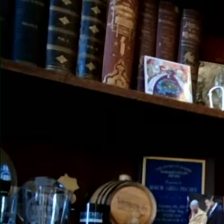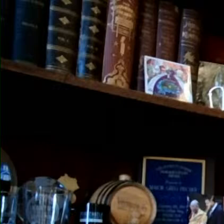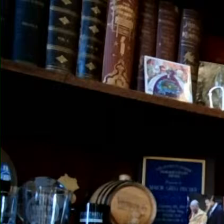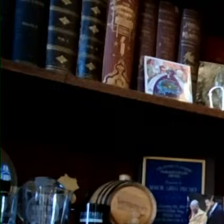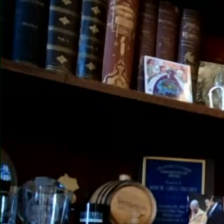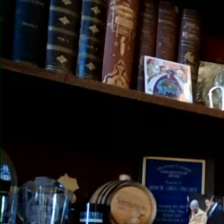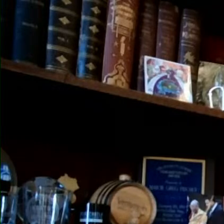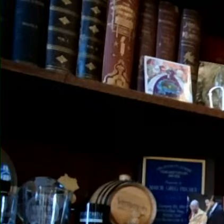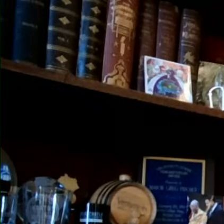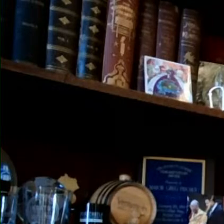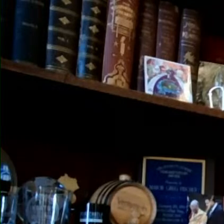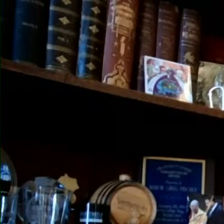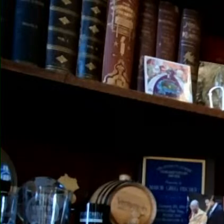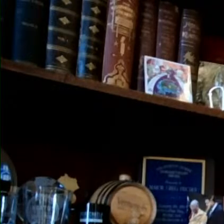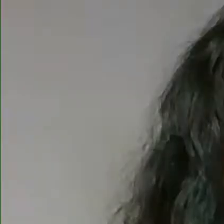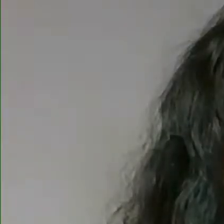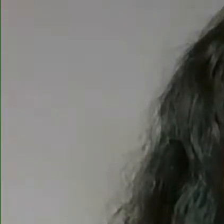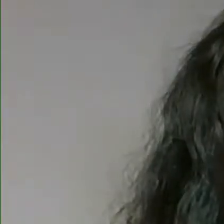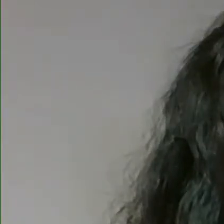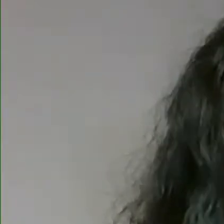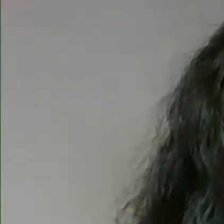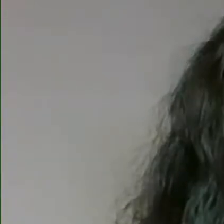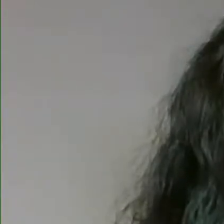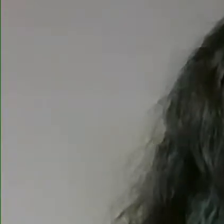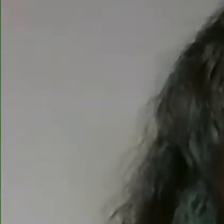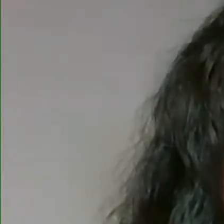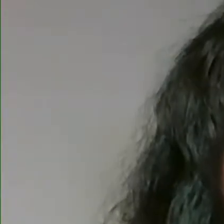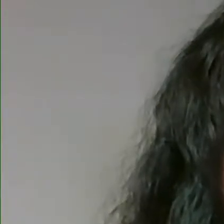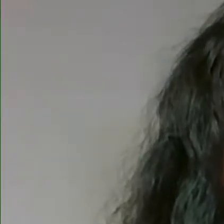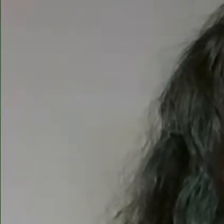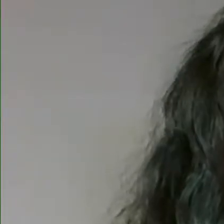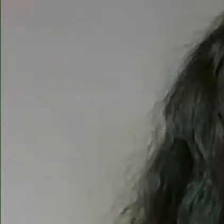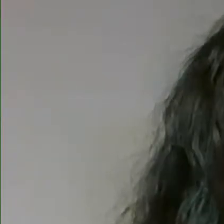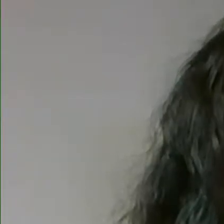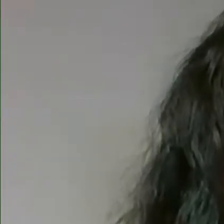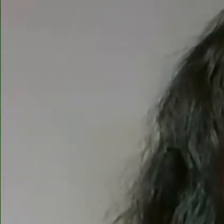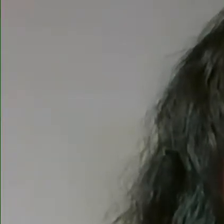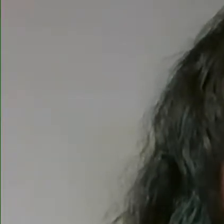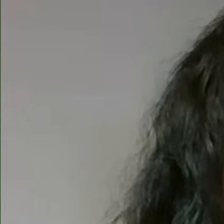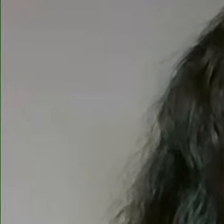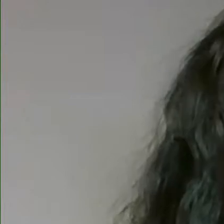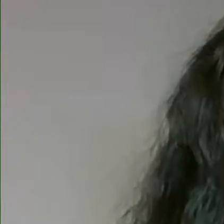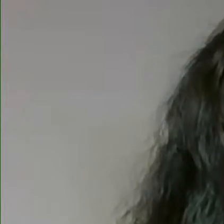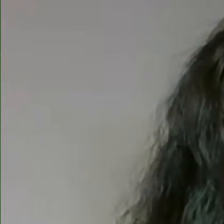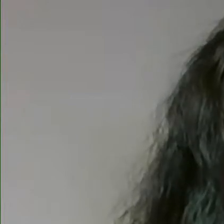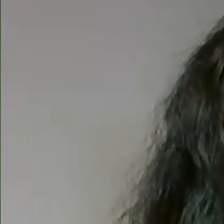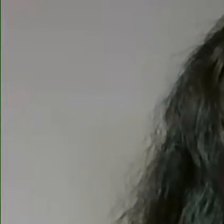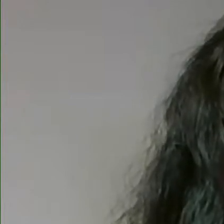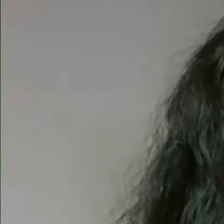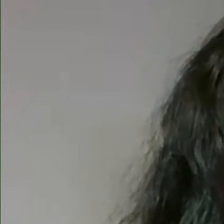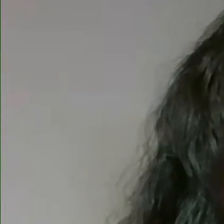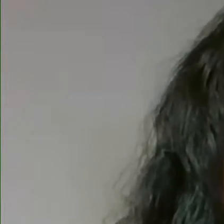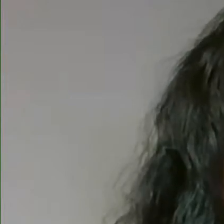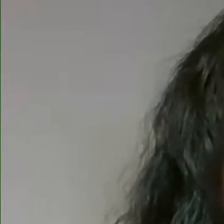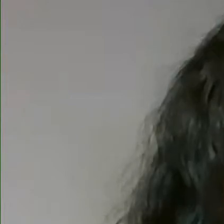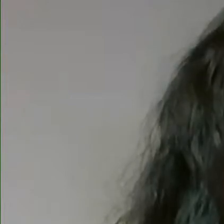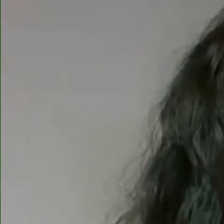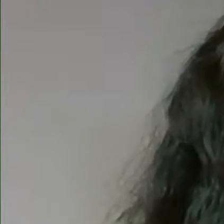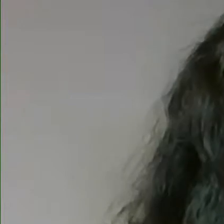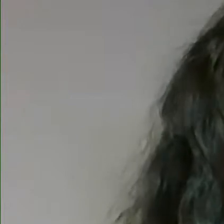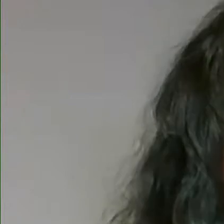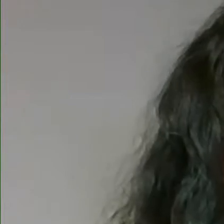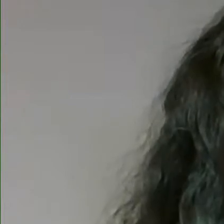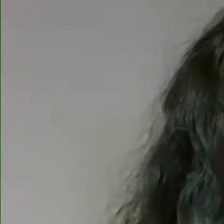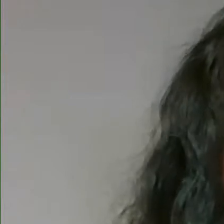Again, to calculate positivity rate, you take the confirmed case count and you divide it by the number of tests administered. In our case, we